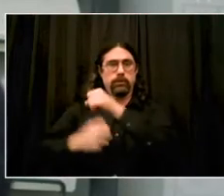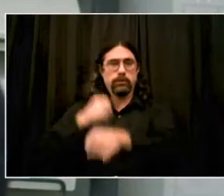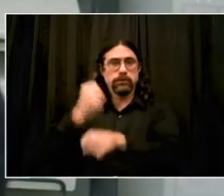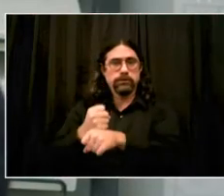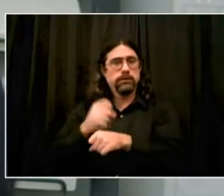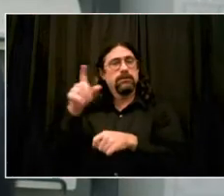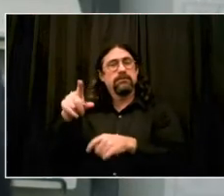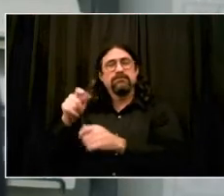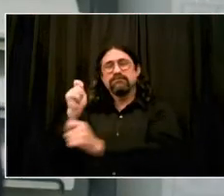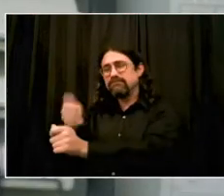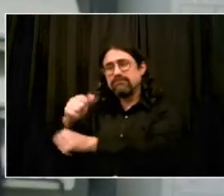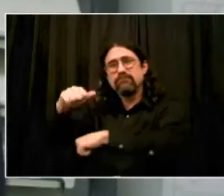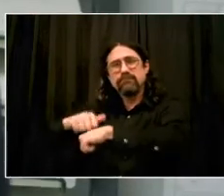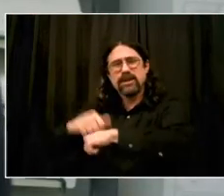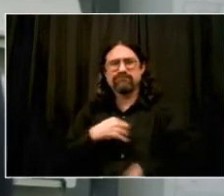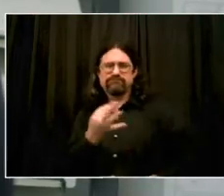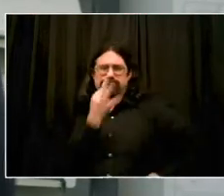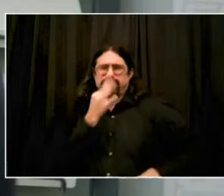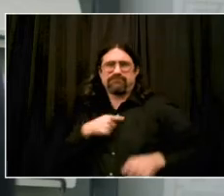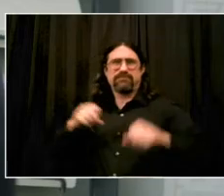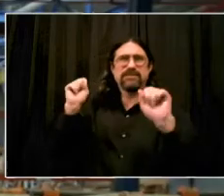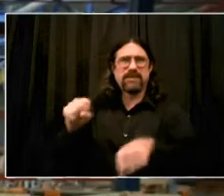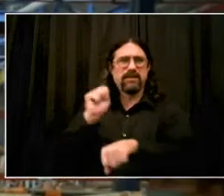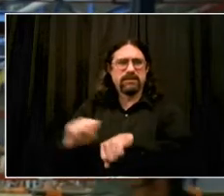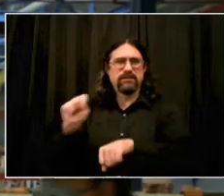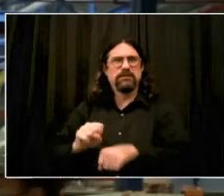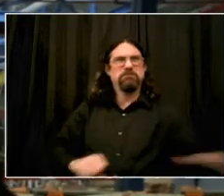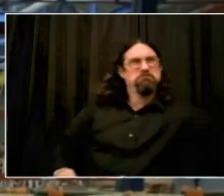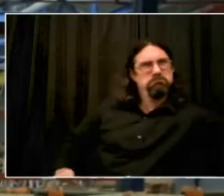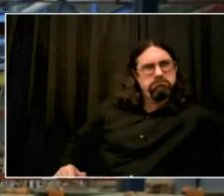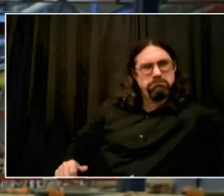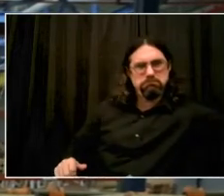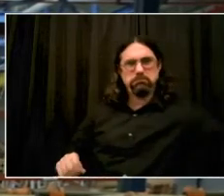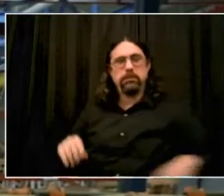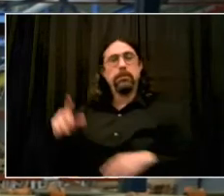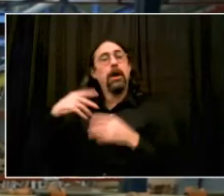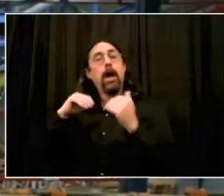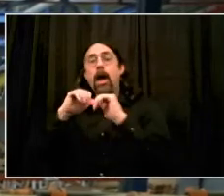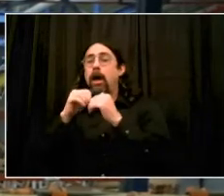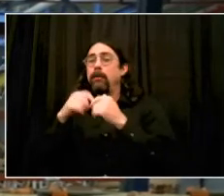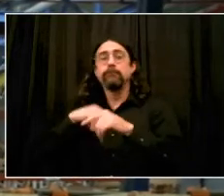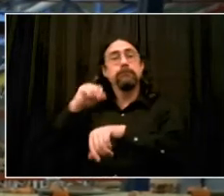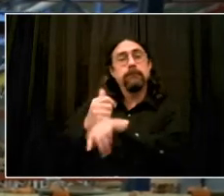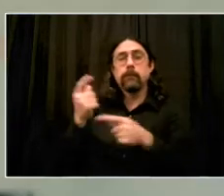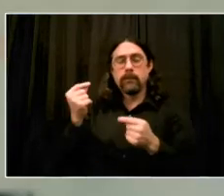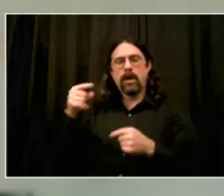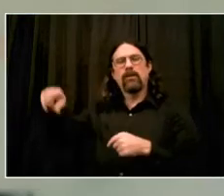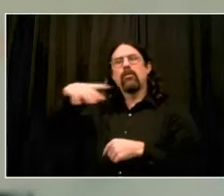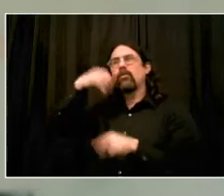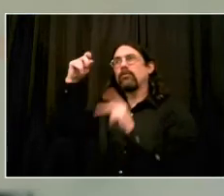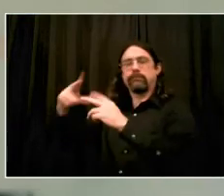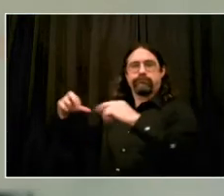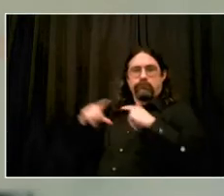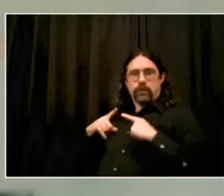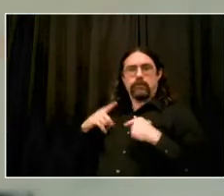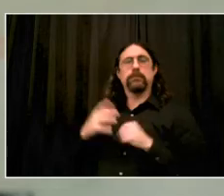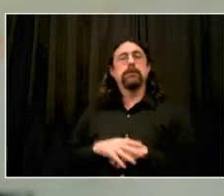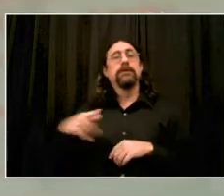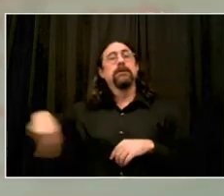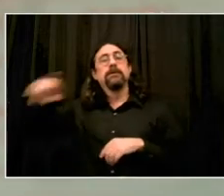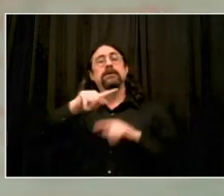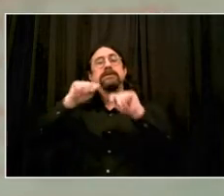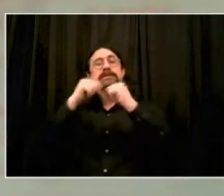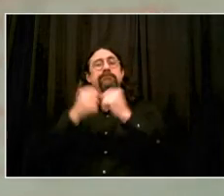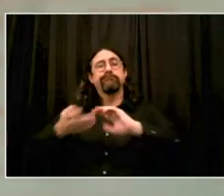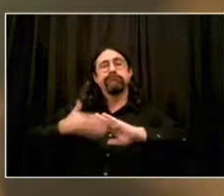out of stone, we're not afraid of attempting to do. What brought us together was a baby boomer retiring. The team really didn't want the business